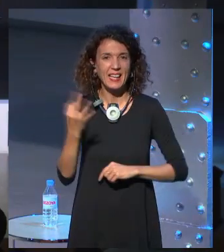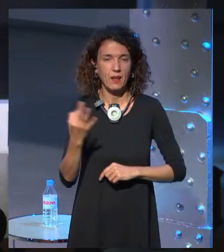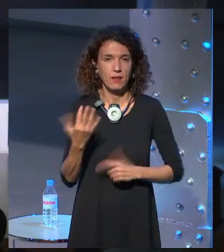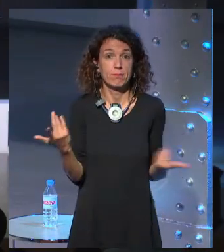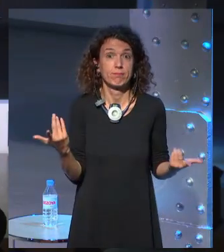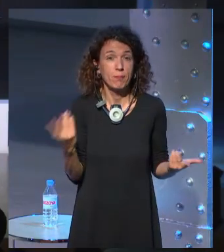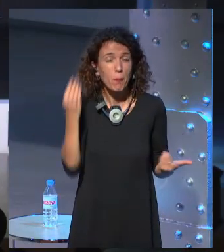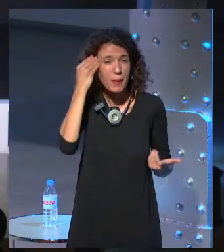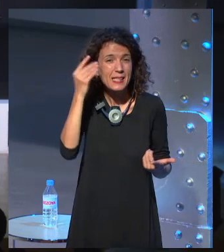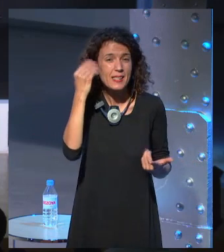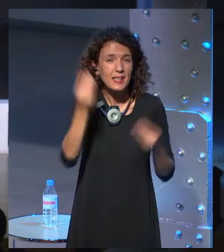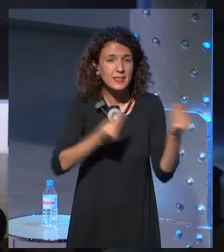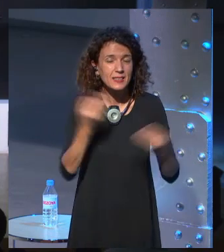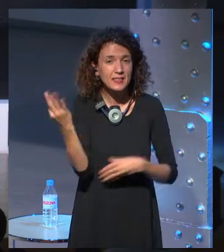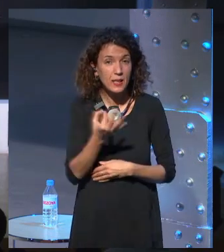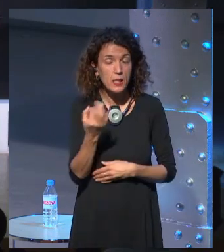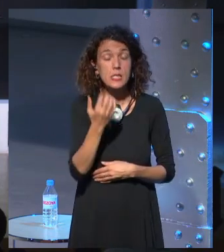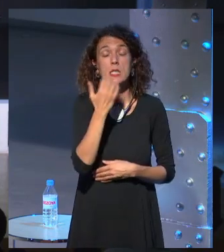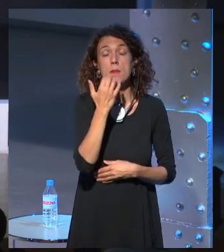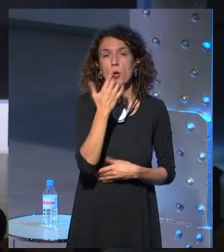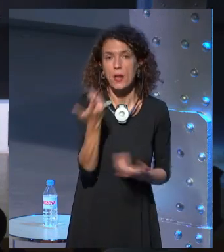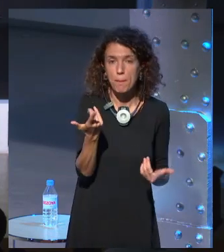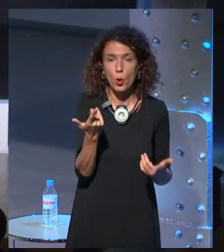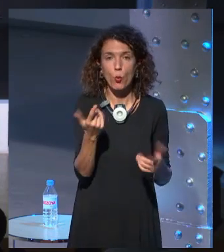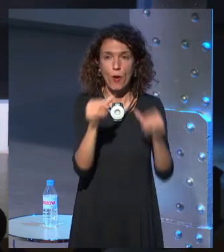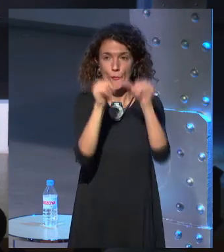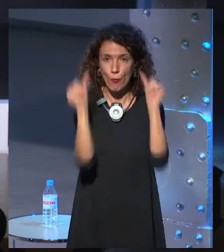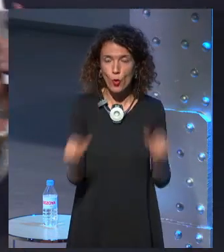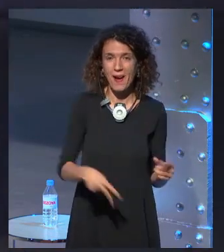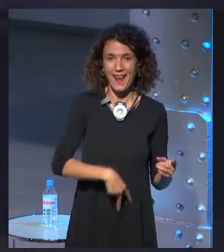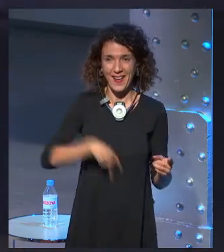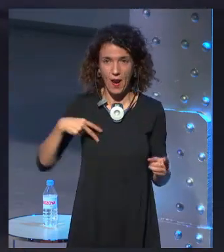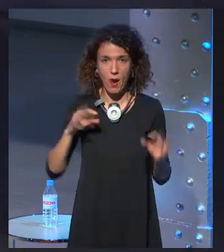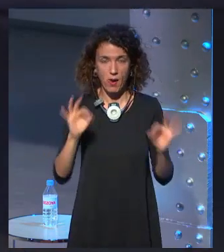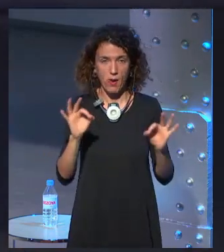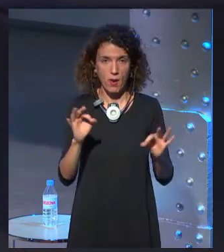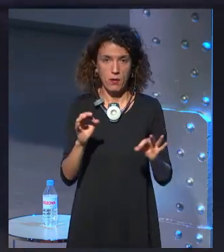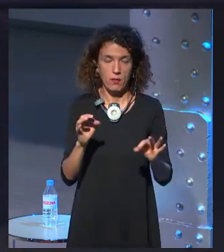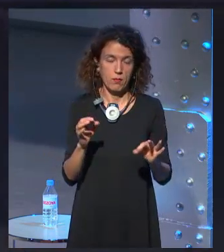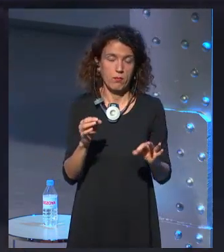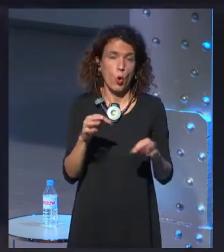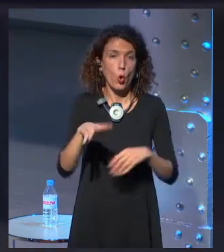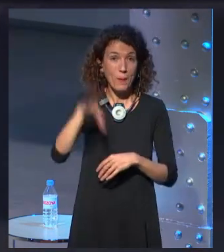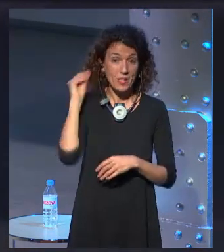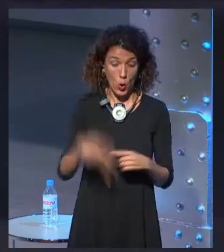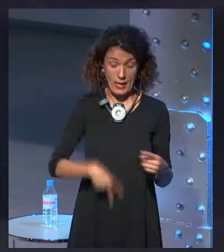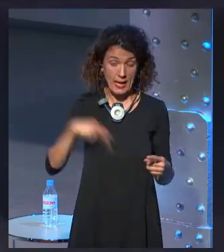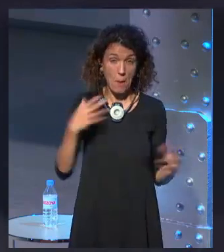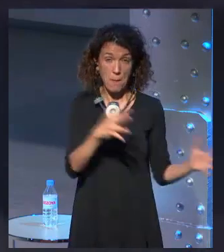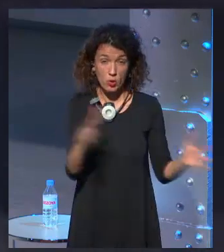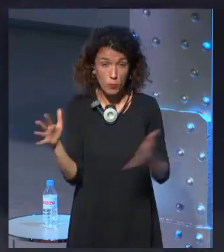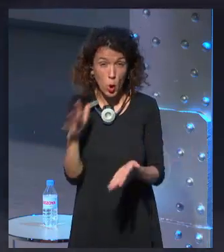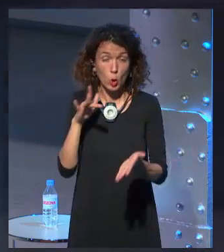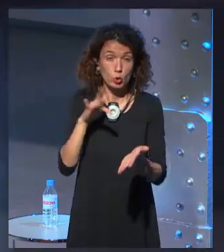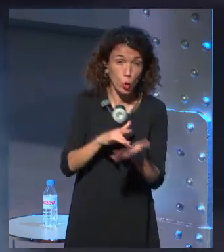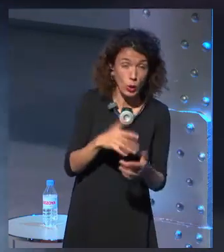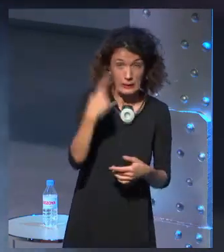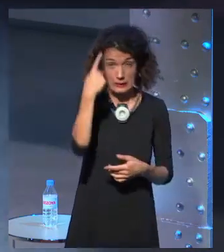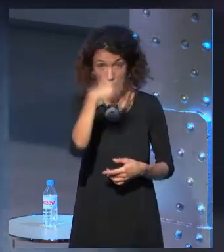And so if we have that general pattern and that general understanding of really what the future at a high pattern level looks